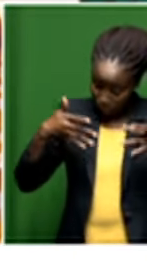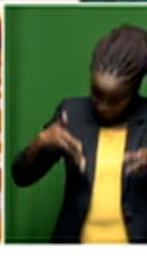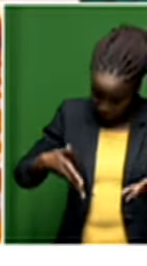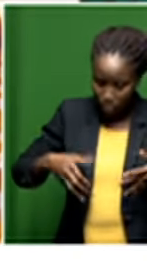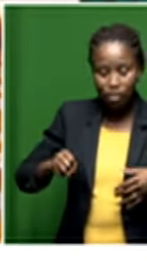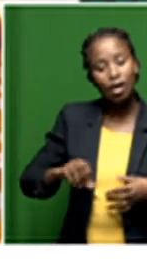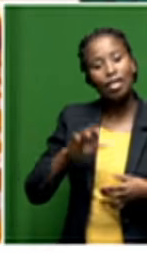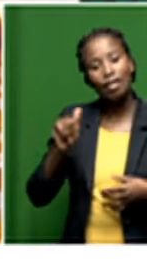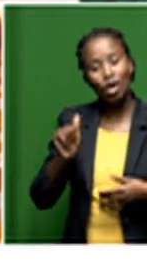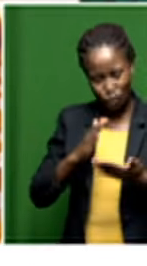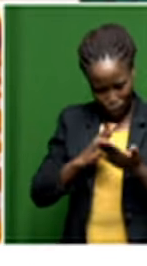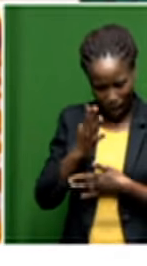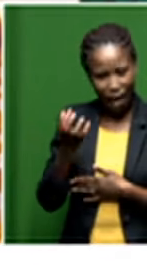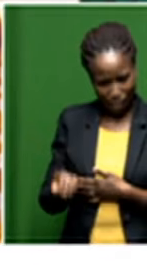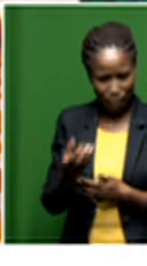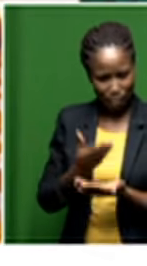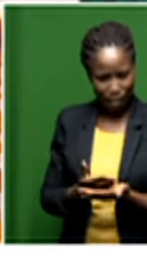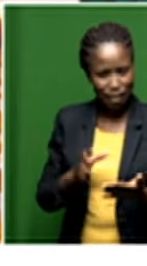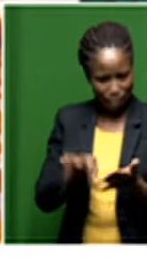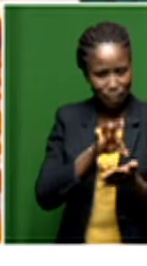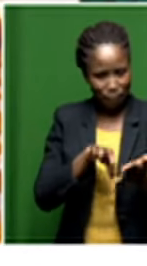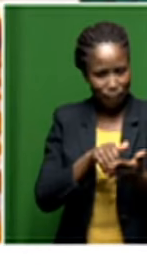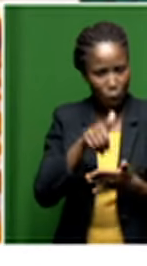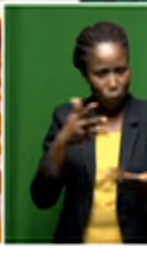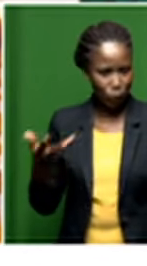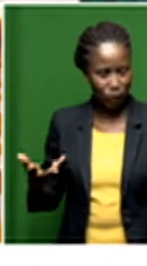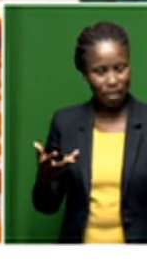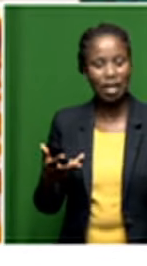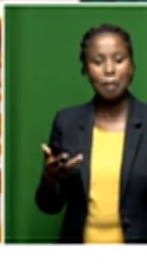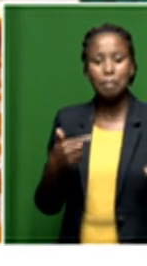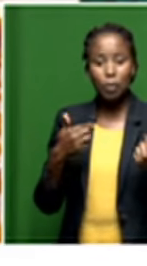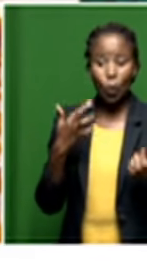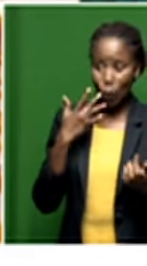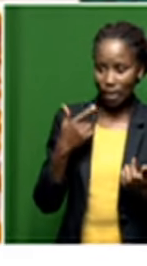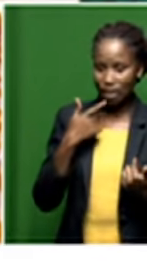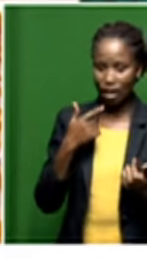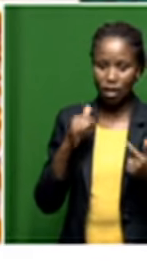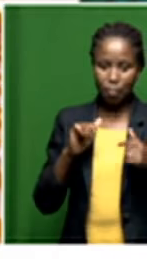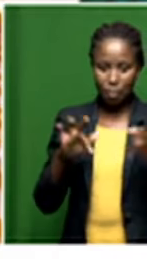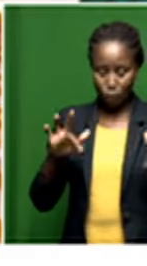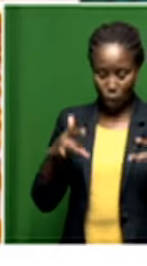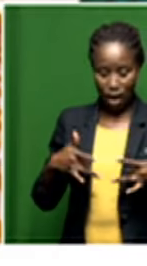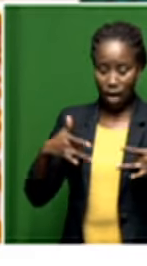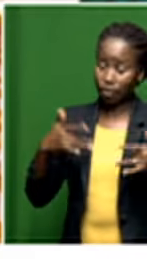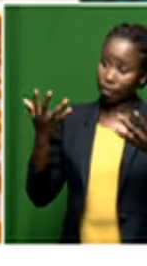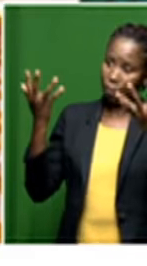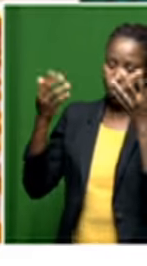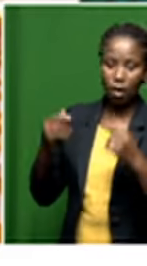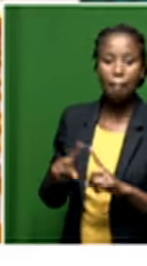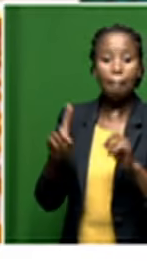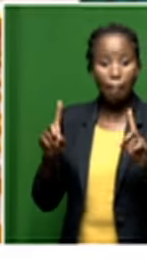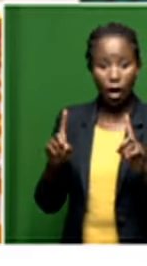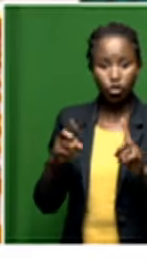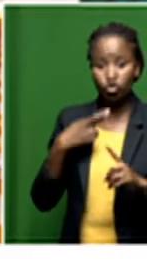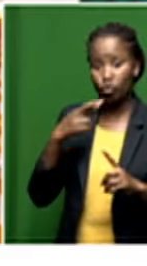have the right to vote. And like you say, if they perhaps, you know, are staying somewhere, but the reality is if they go to